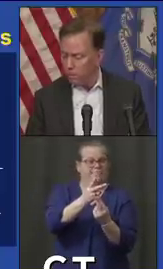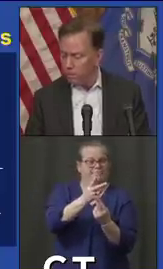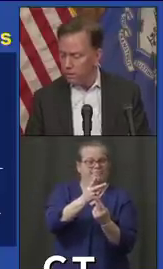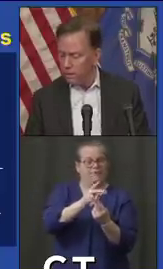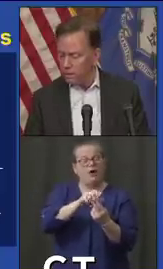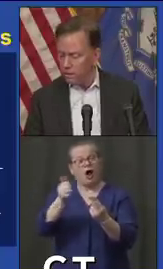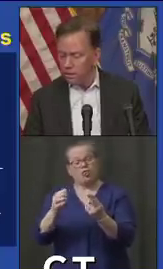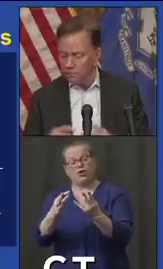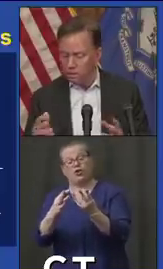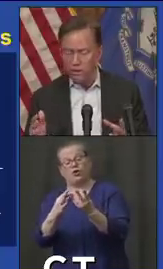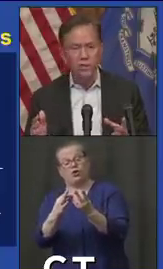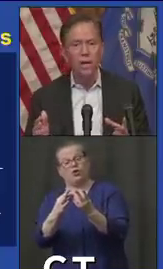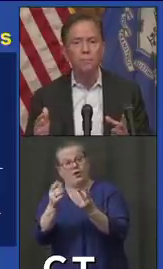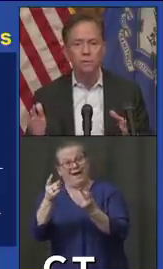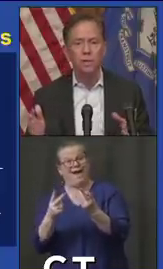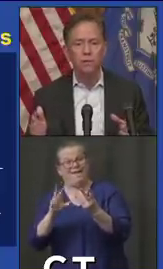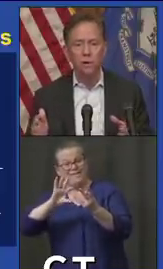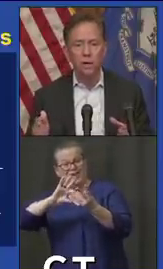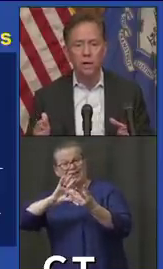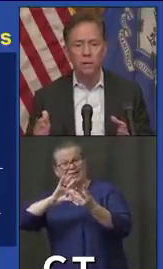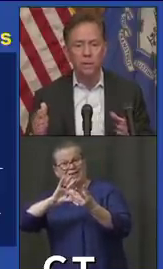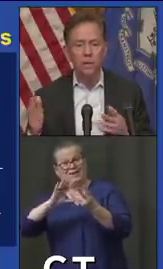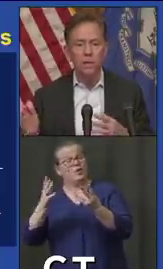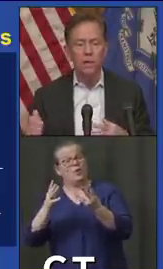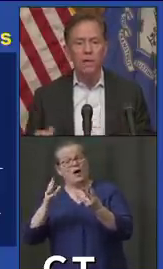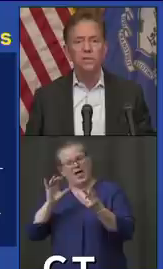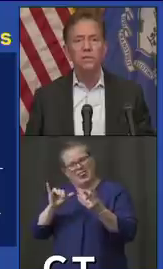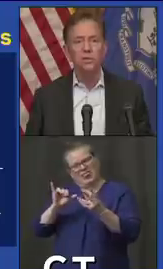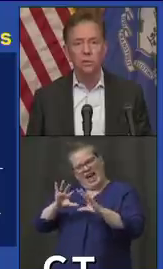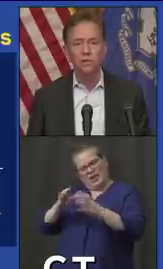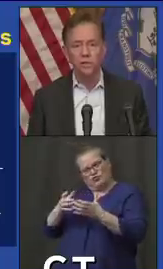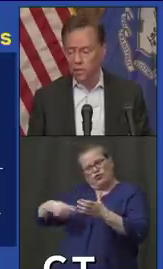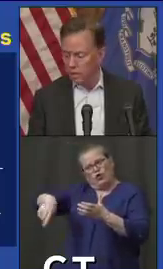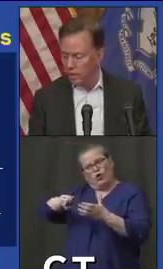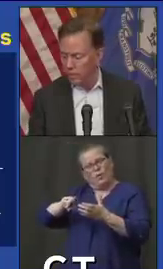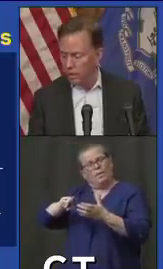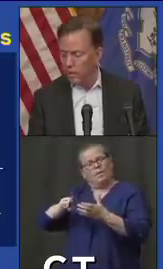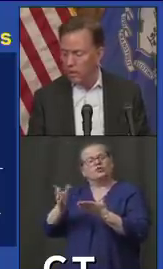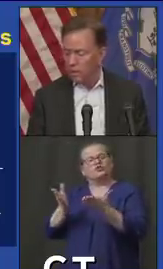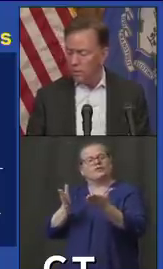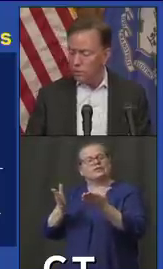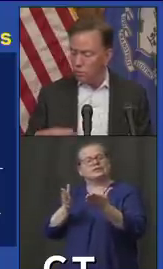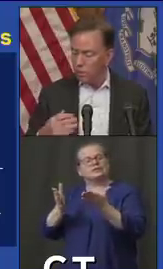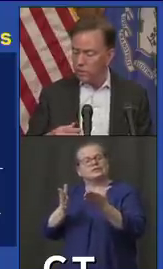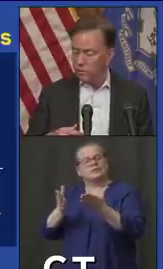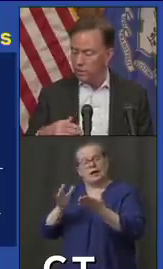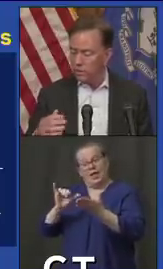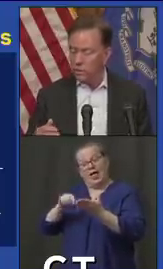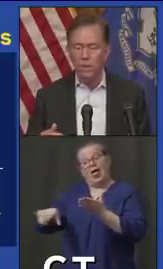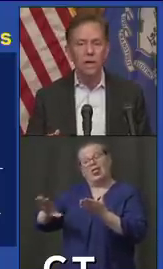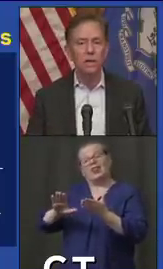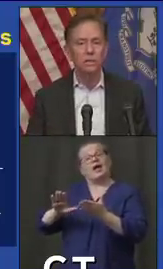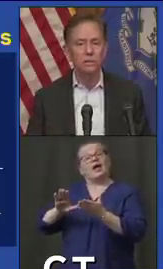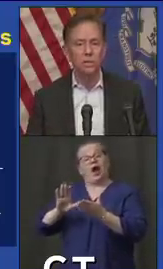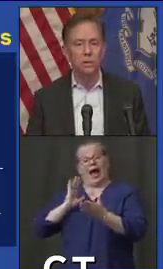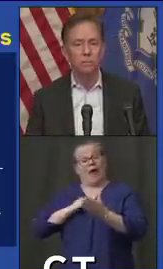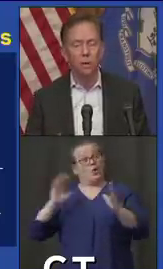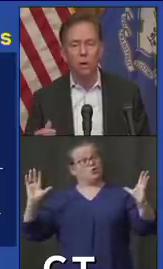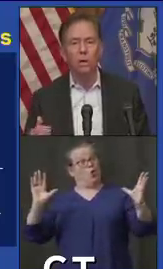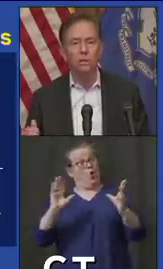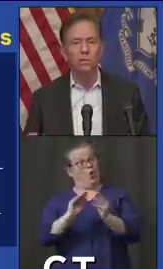that represents just 10% of our economy. That's the service economy. Those are restaurants,